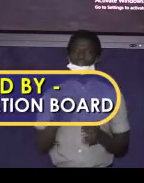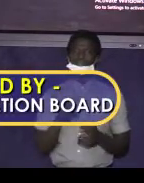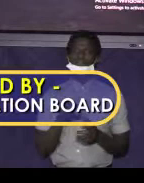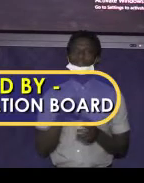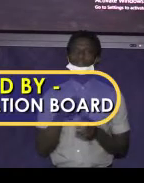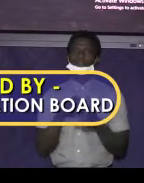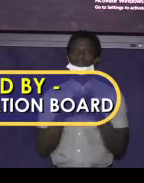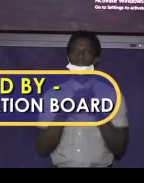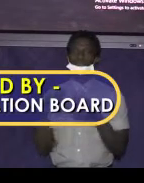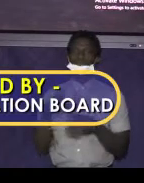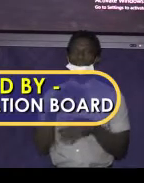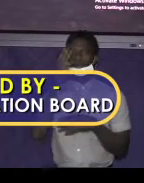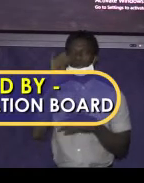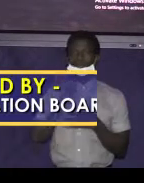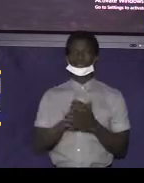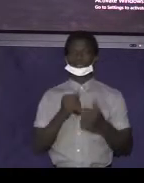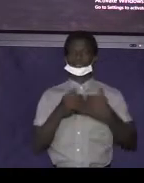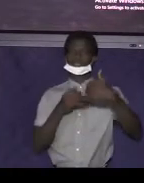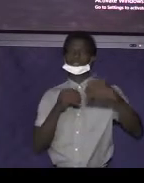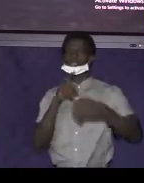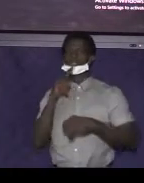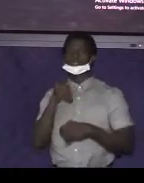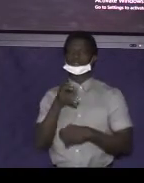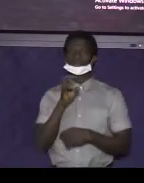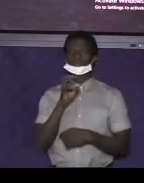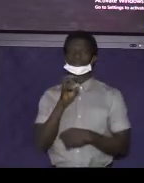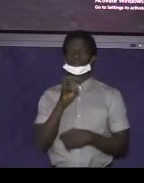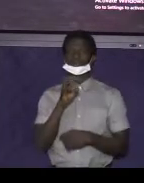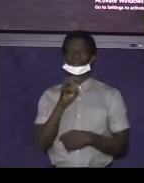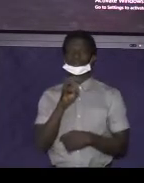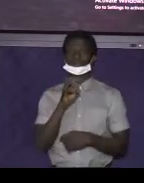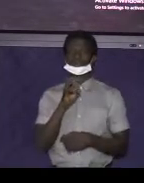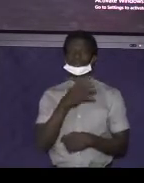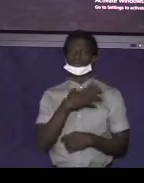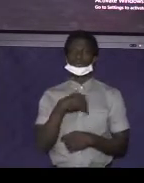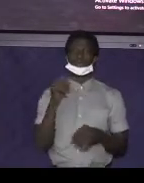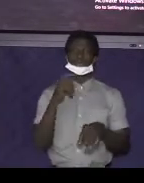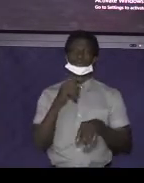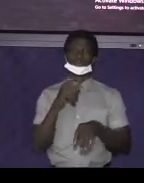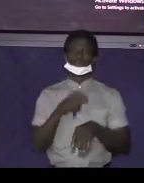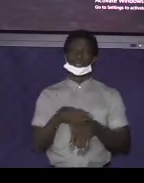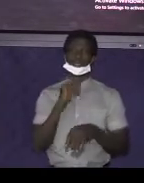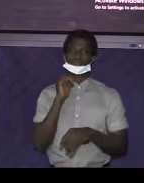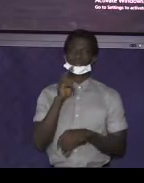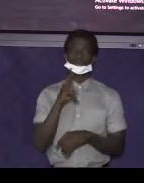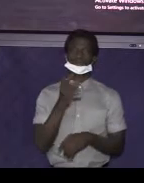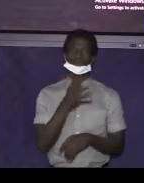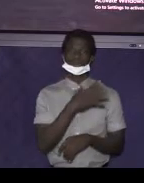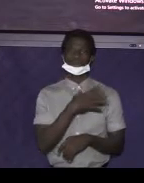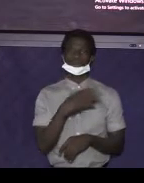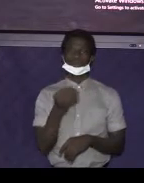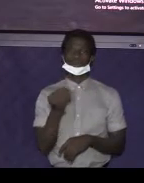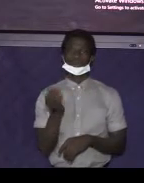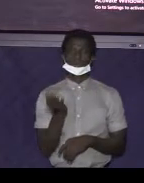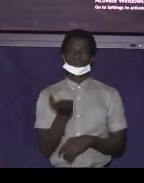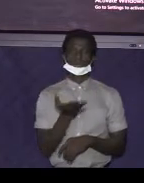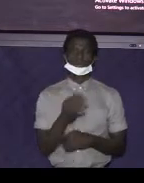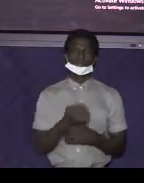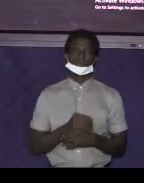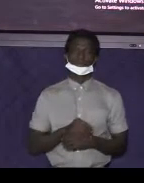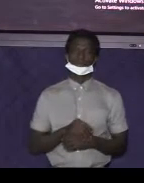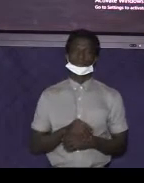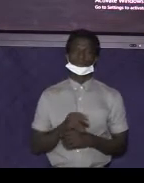know that the distance is 400 kilometers. And the time taken is 2.5 hours. So we use that line in the song,